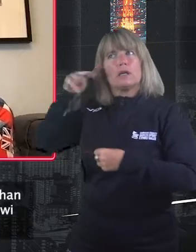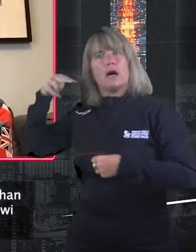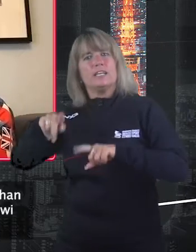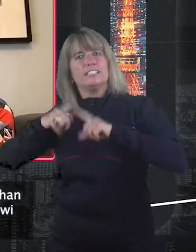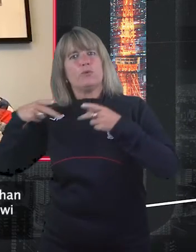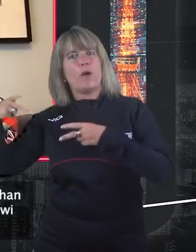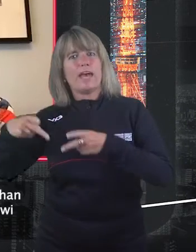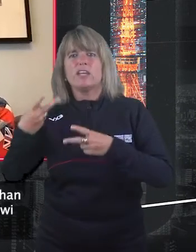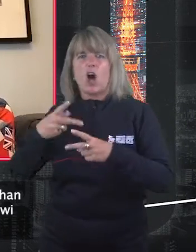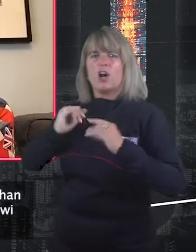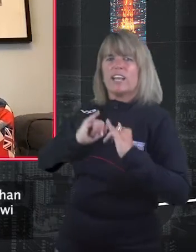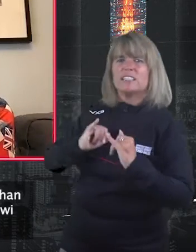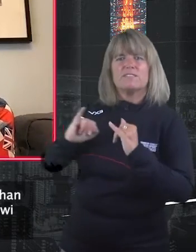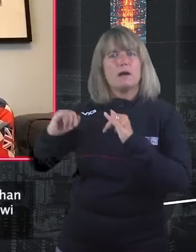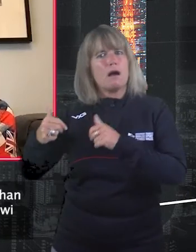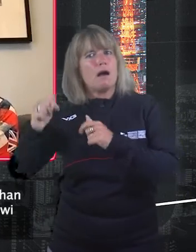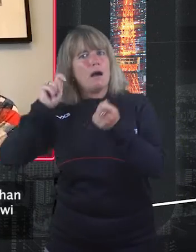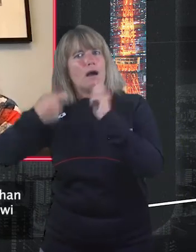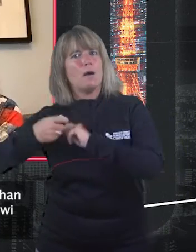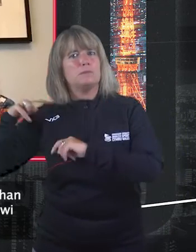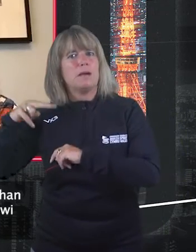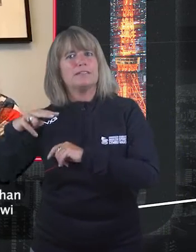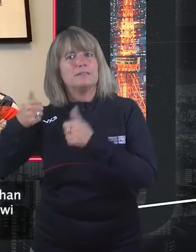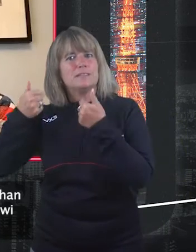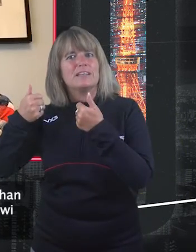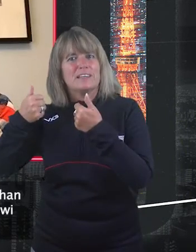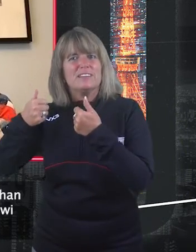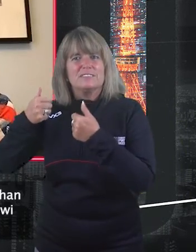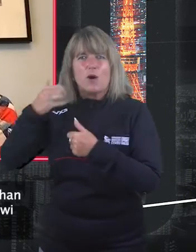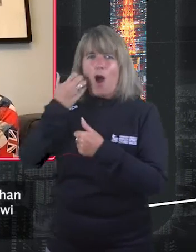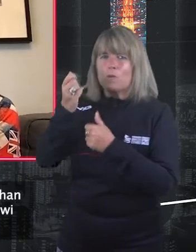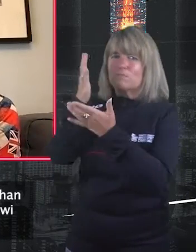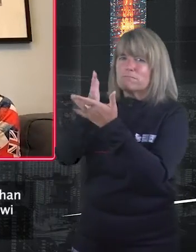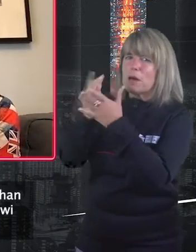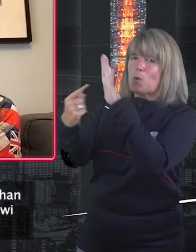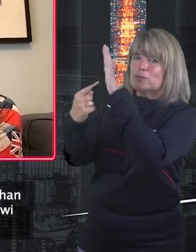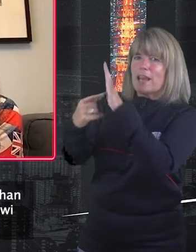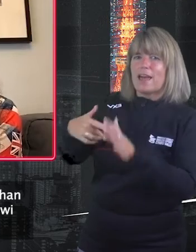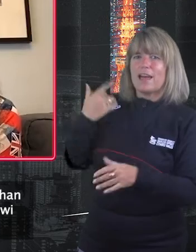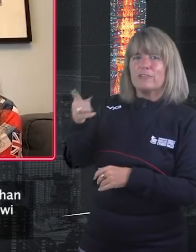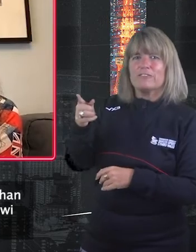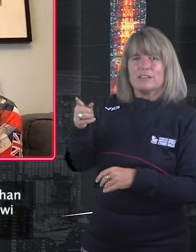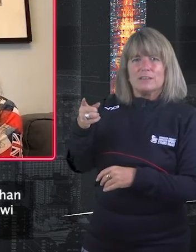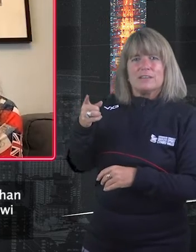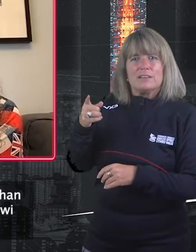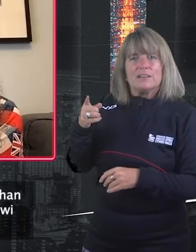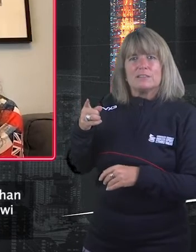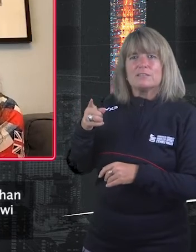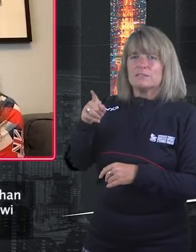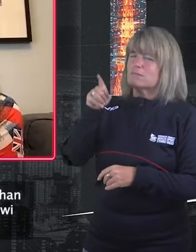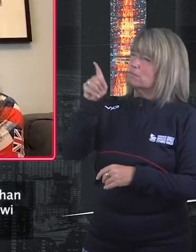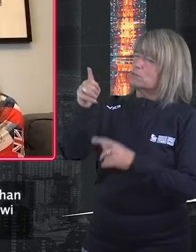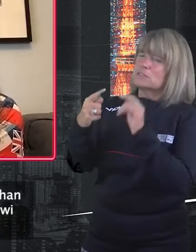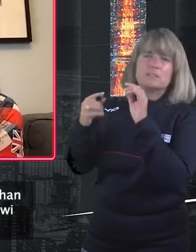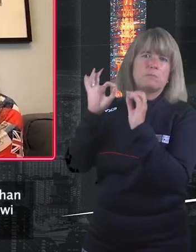situation in a different way or give you some perspective. Or, and, you know, I think that he will always play a